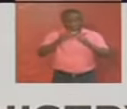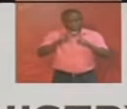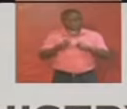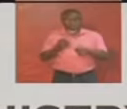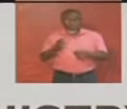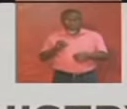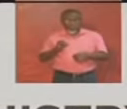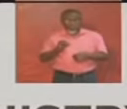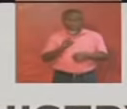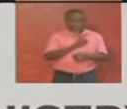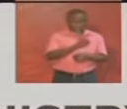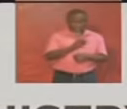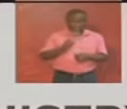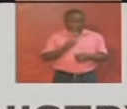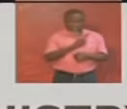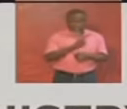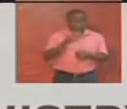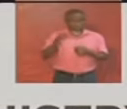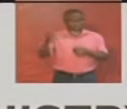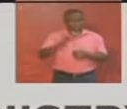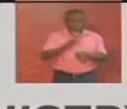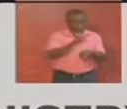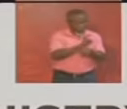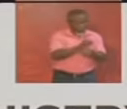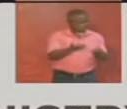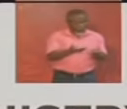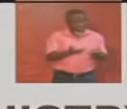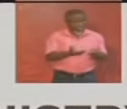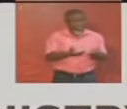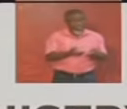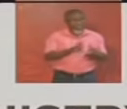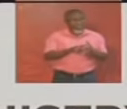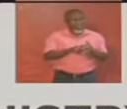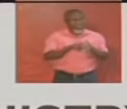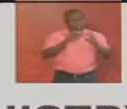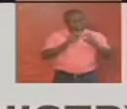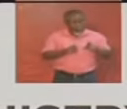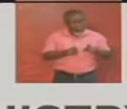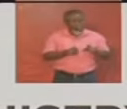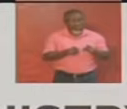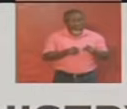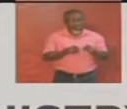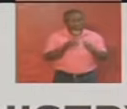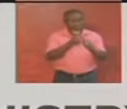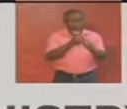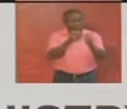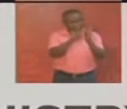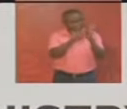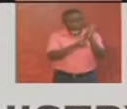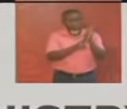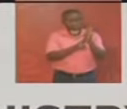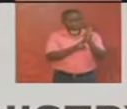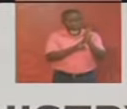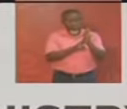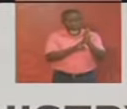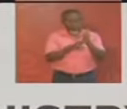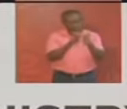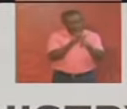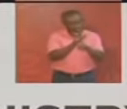entry. And again, we would like to thank all persons who are repatriated as well as their families for